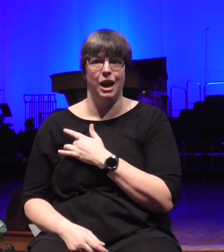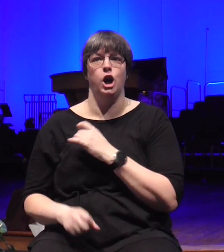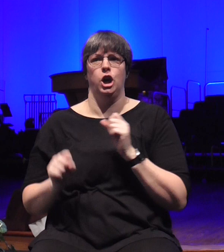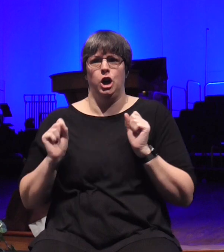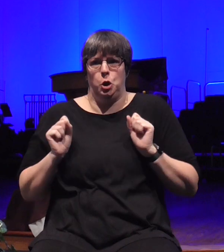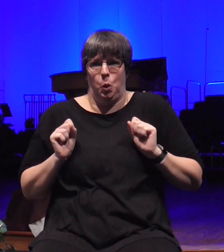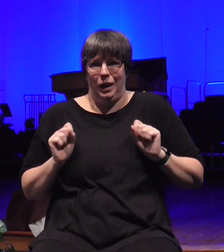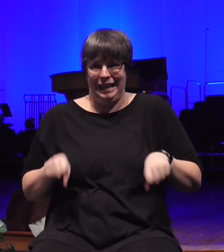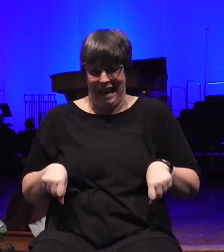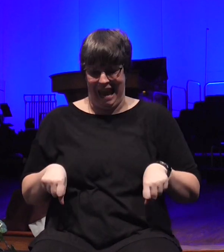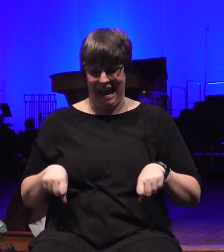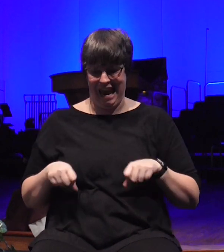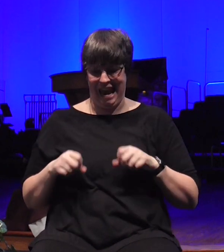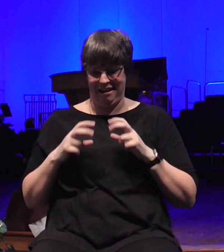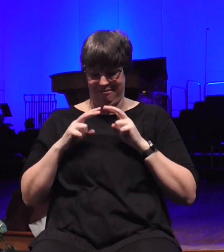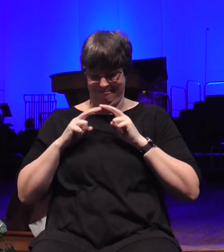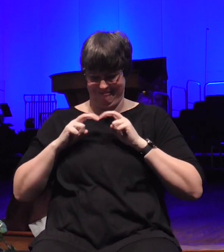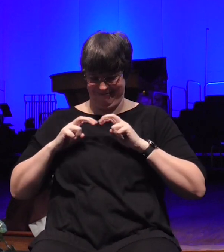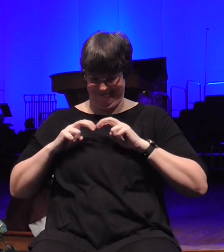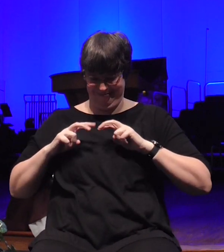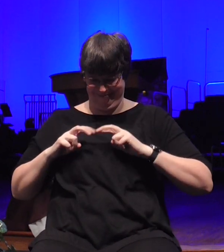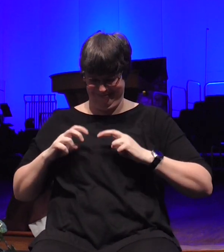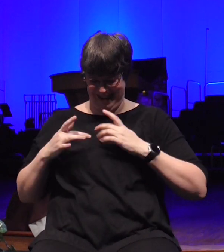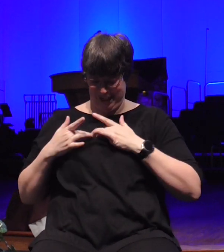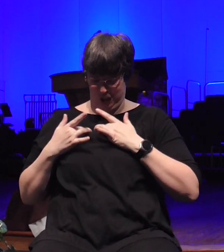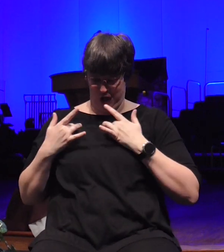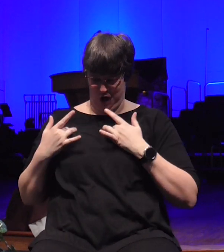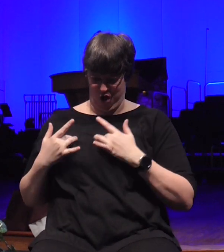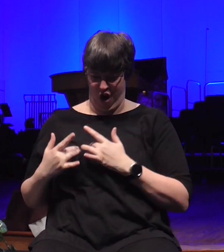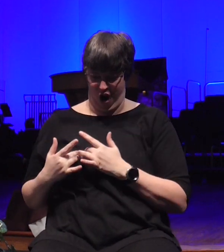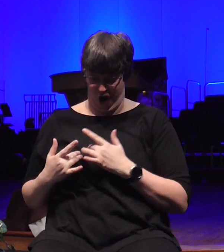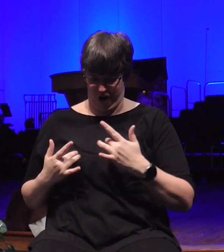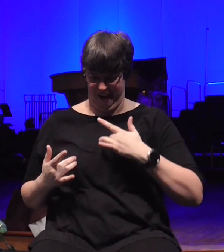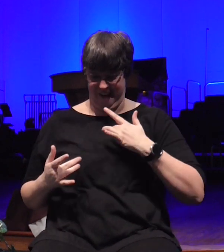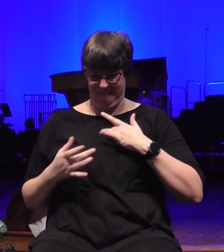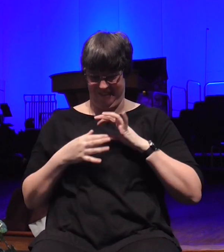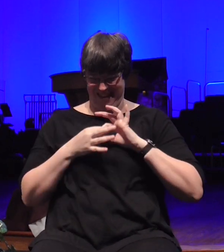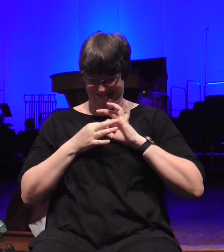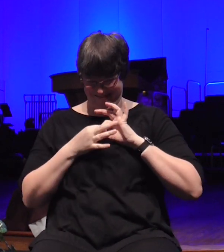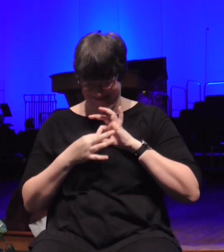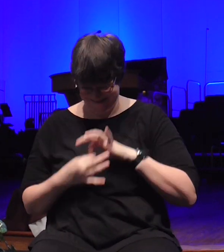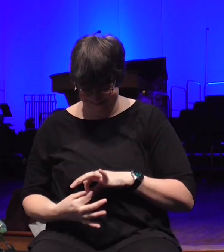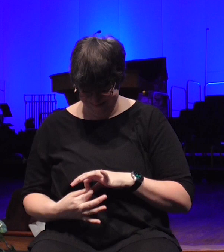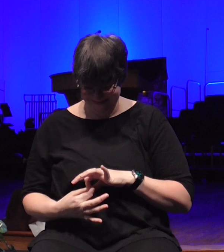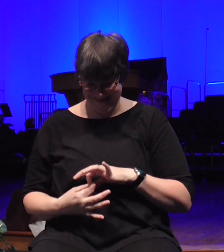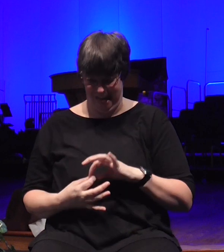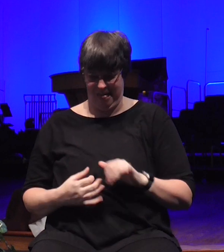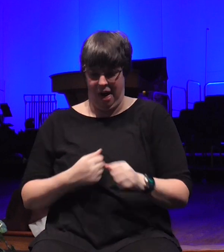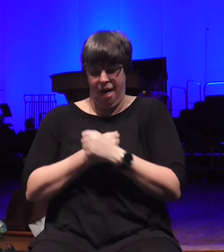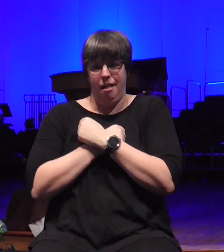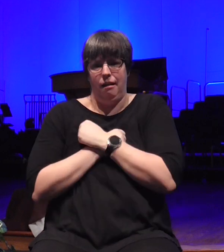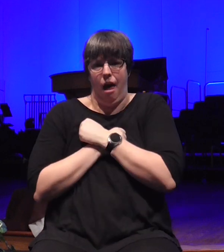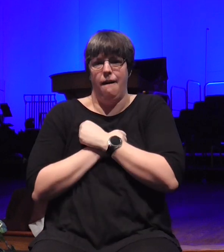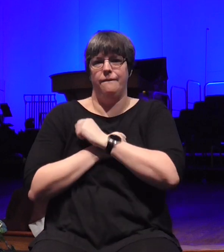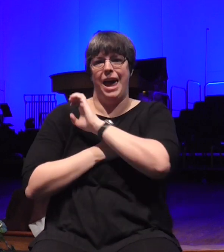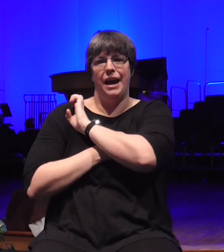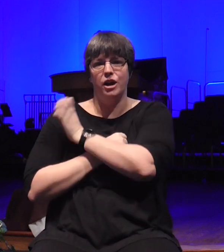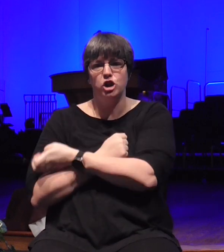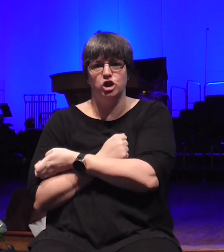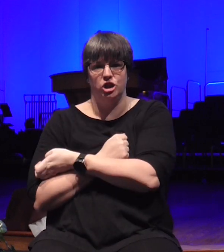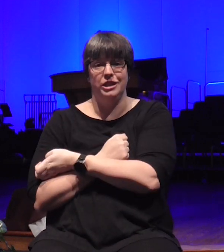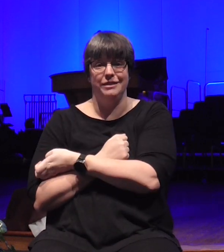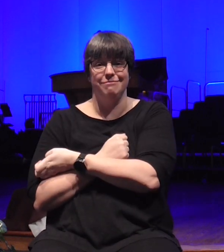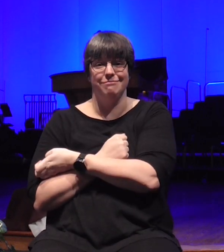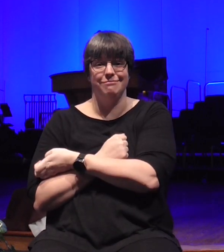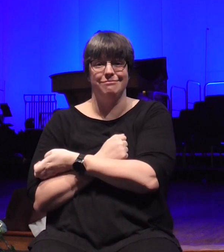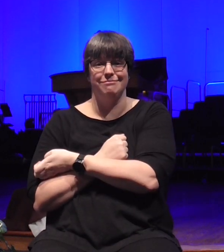our hearts and warm our hearts and feel ourselves being connected into that love energy that holds us, that has birthed